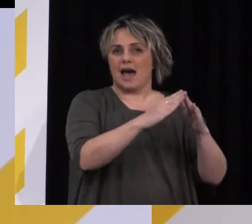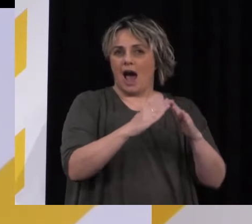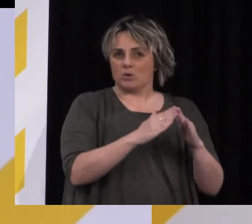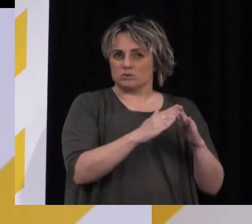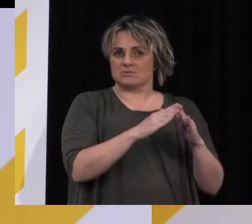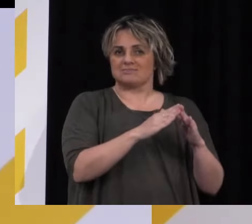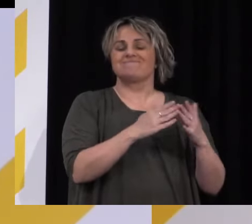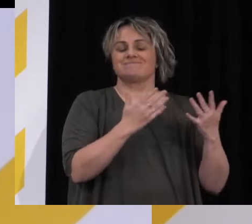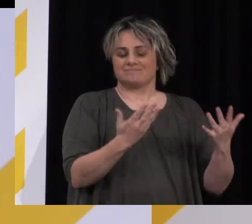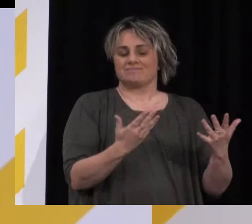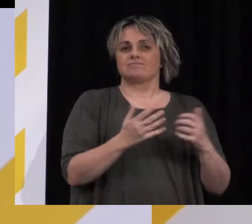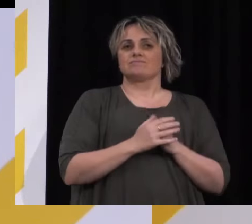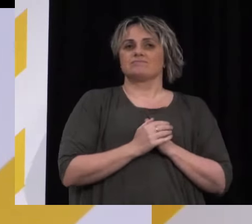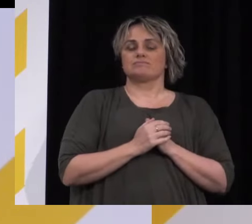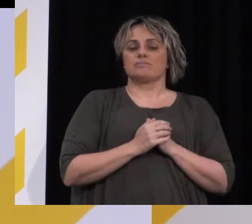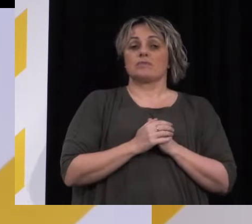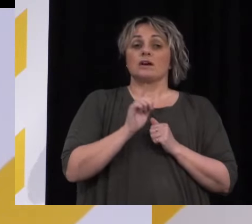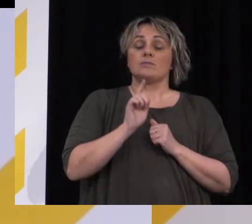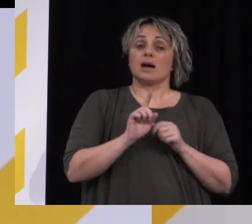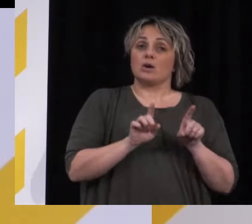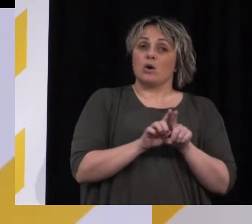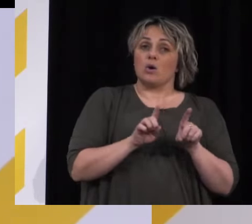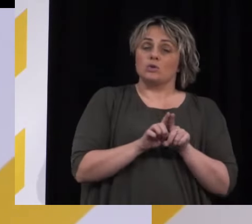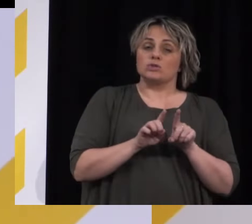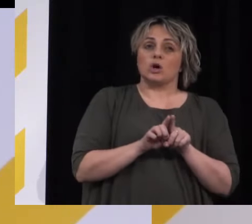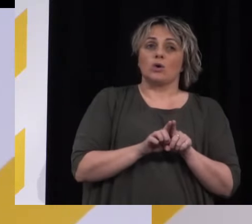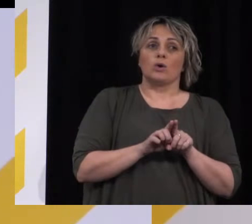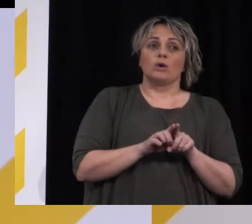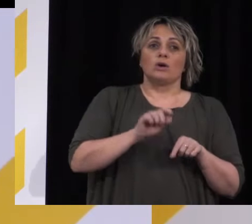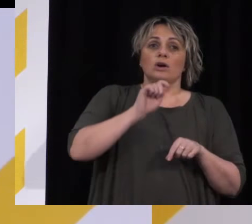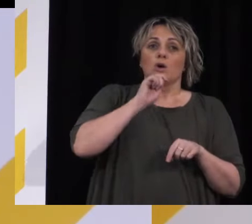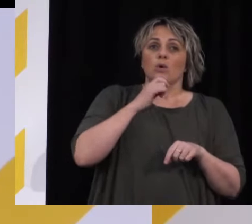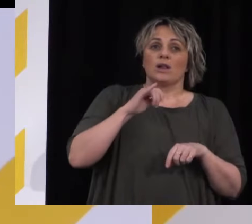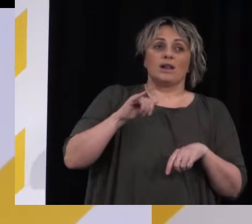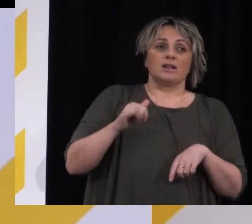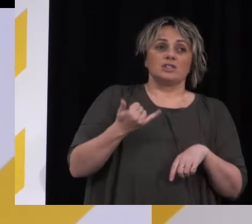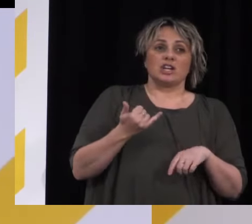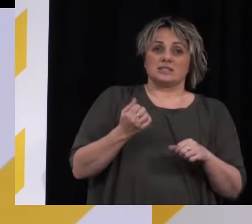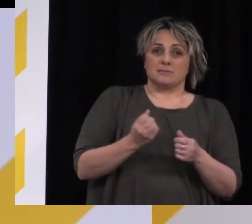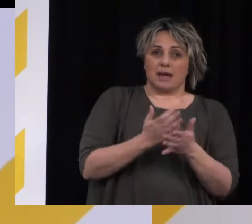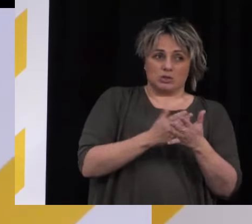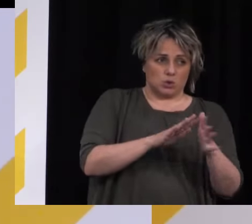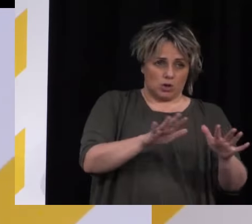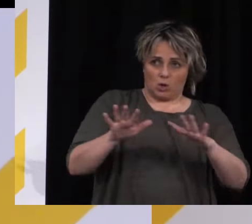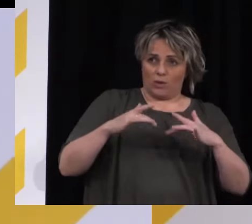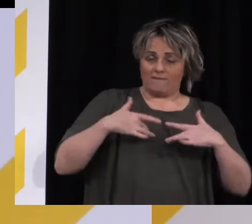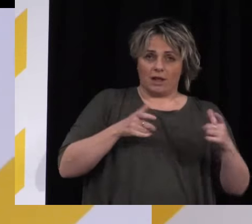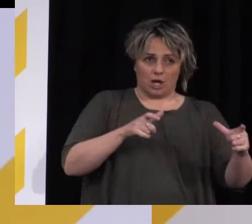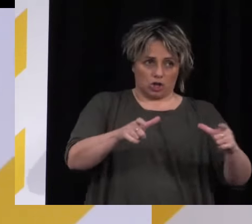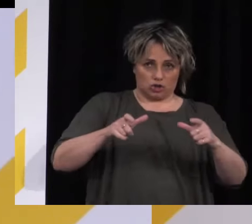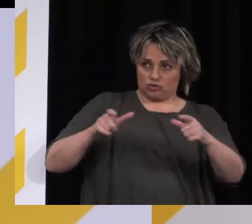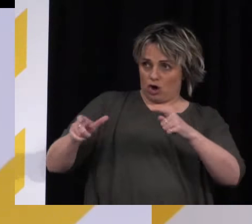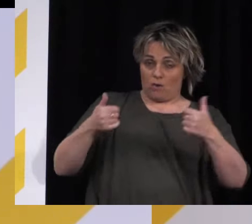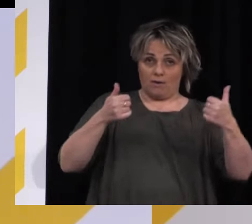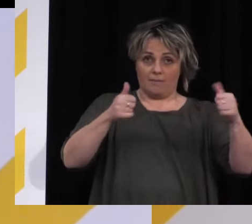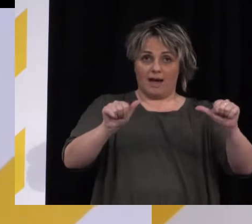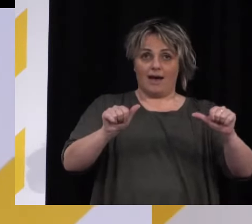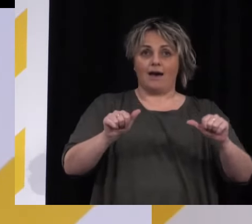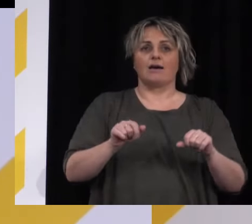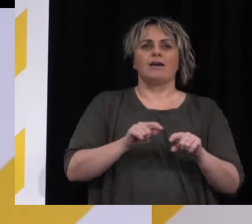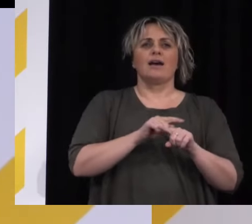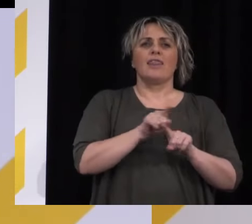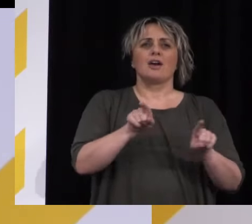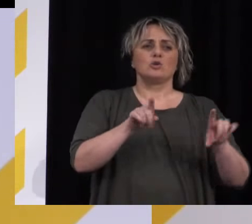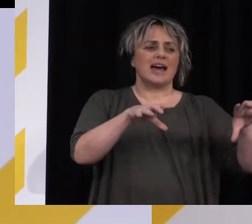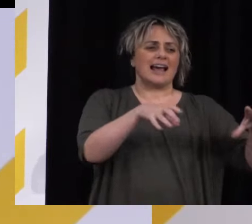those subclusters now. But secondly, it will be just the extent to which we feel they are controlled. And these are clusters where there